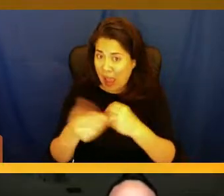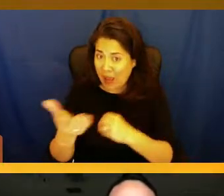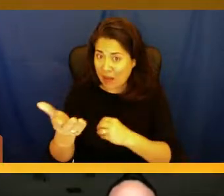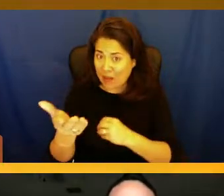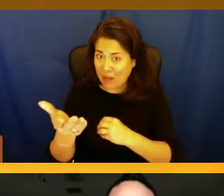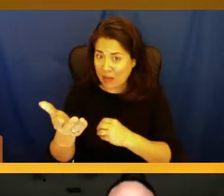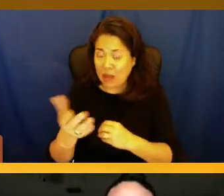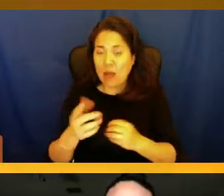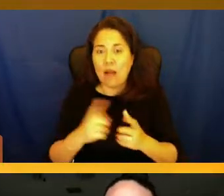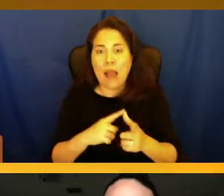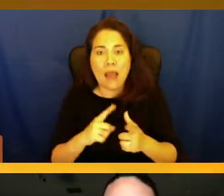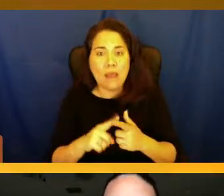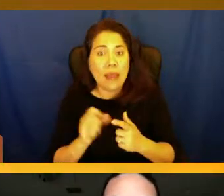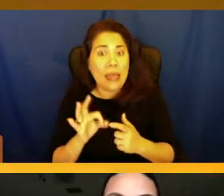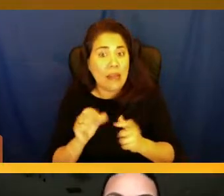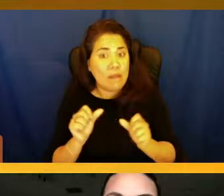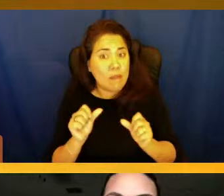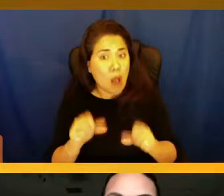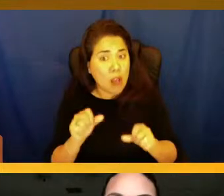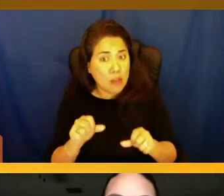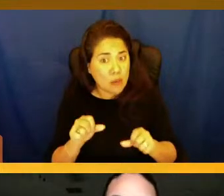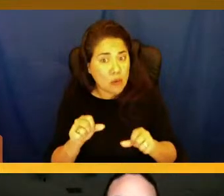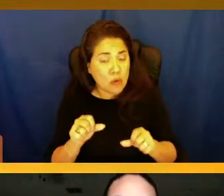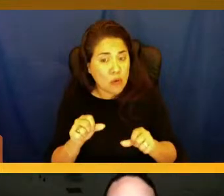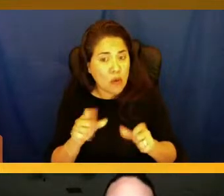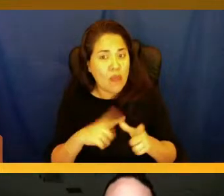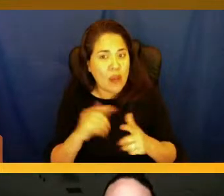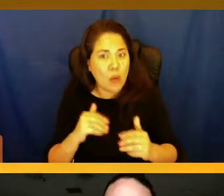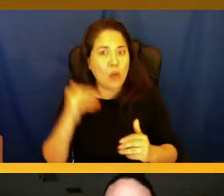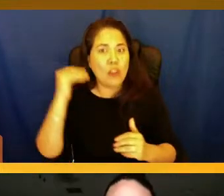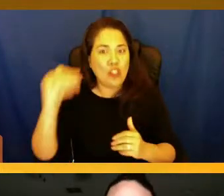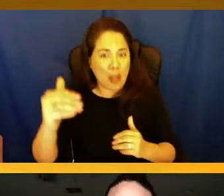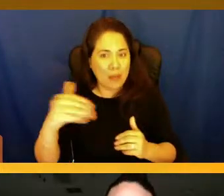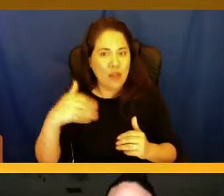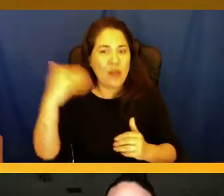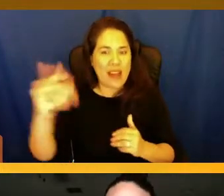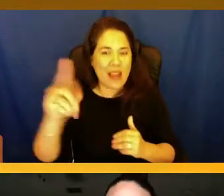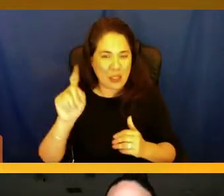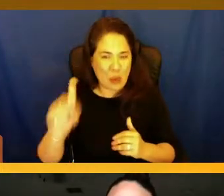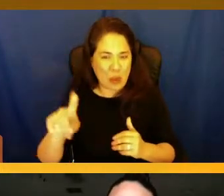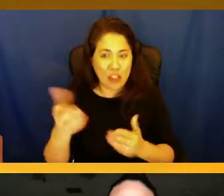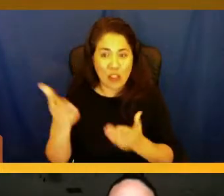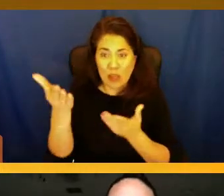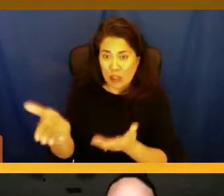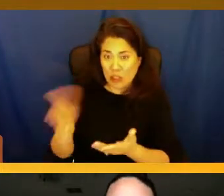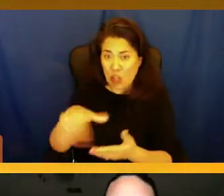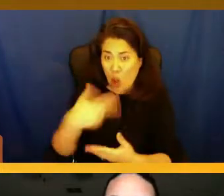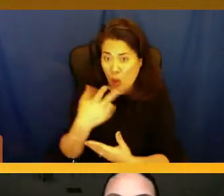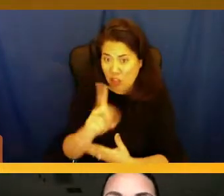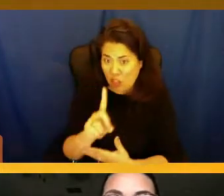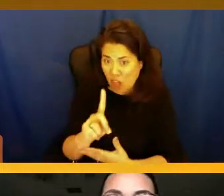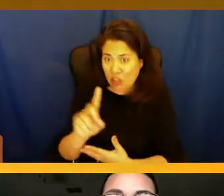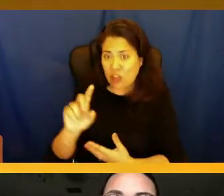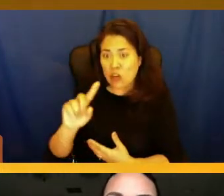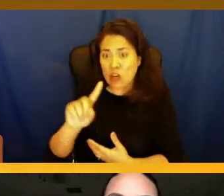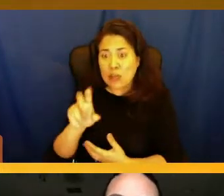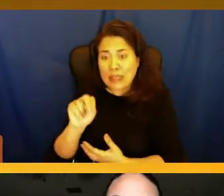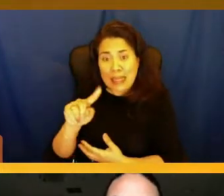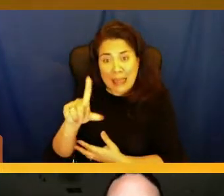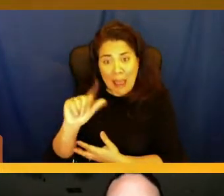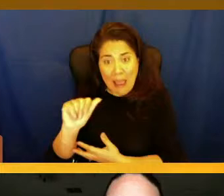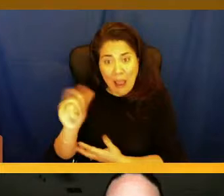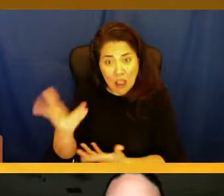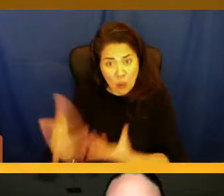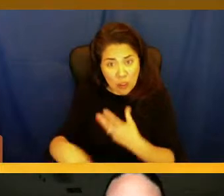and then if we can go ahead and jump on to our next question. Dr. Cynthia, do you have anything you would like to add to